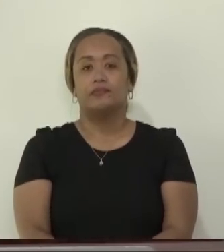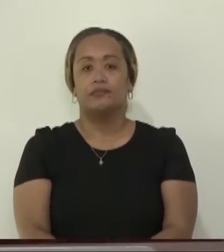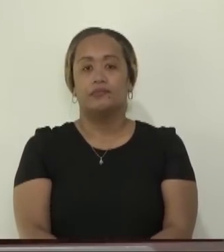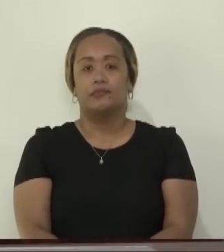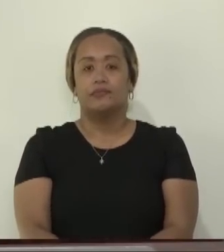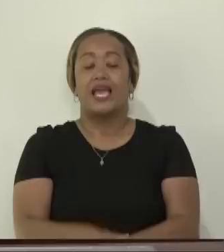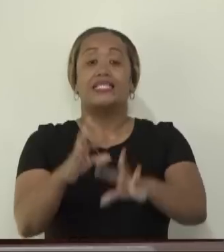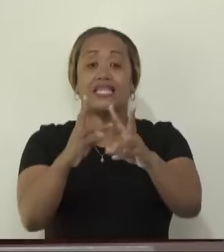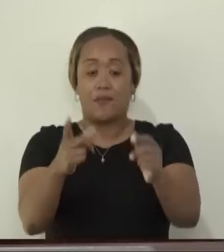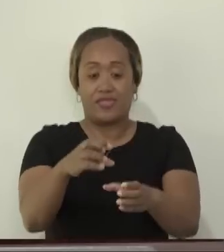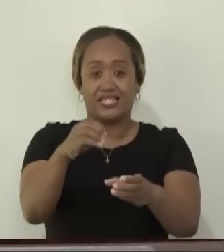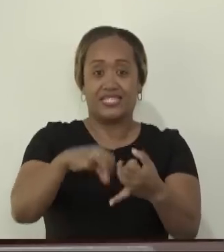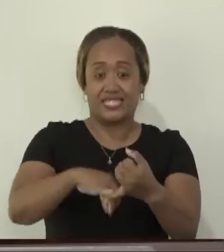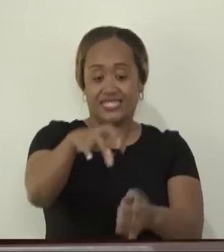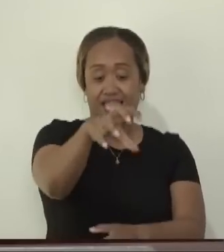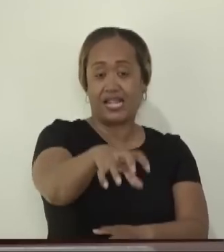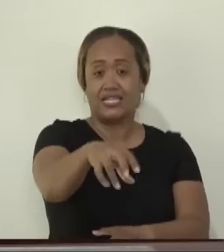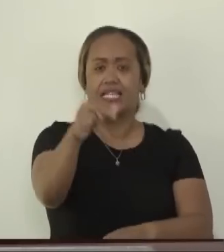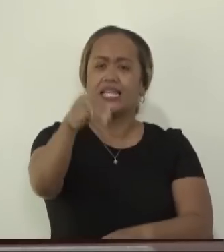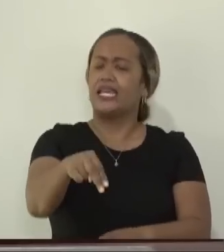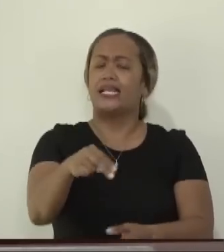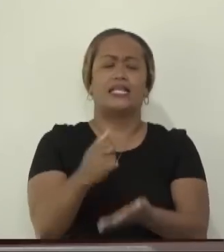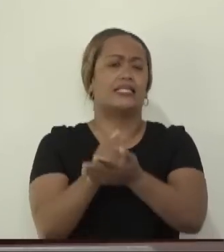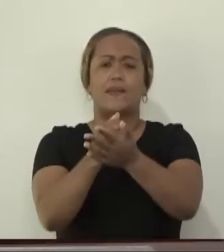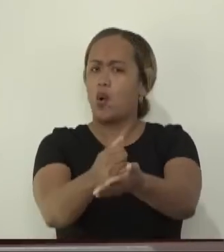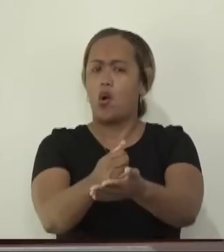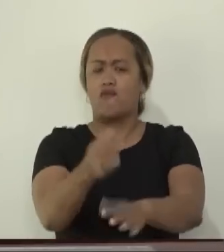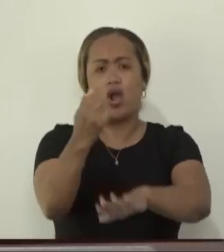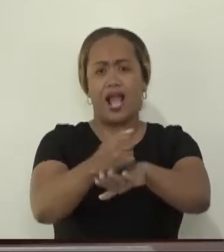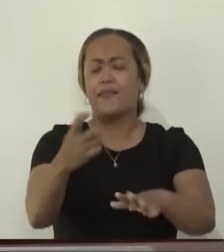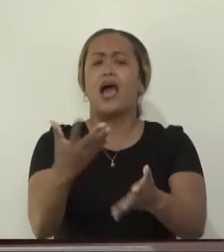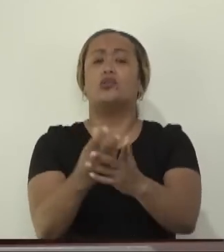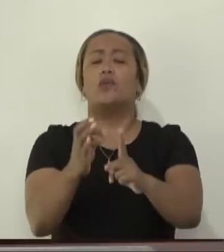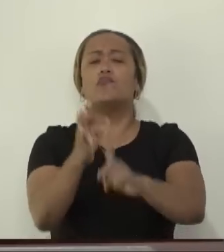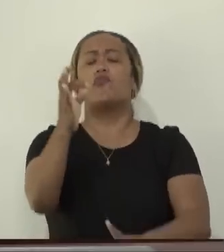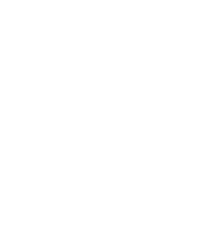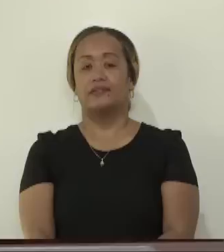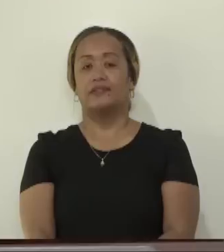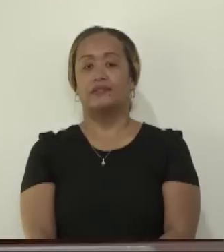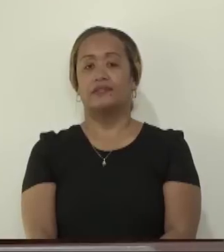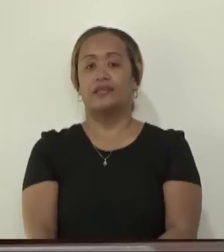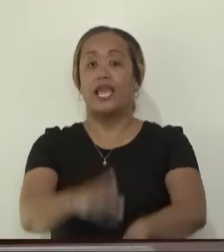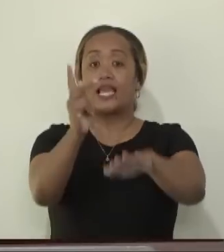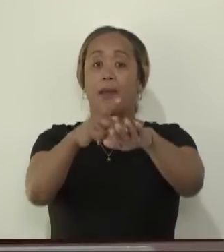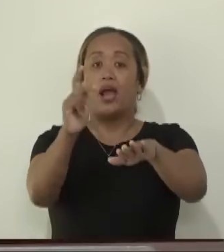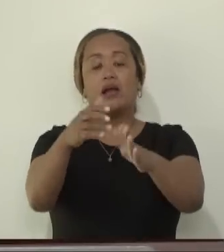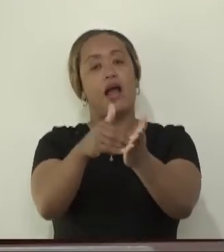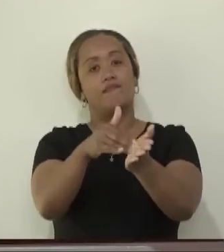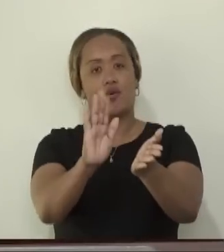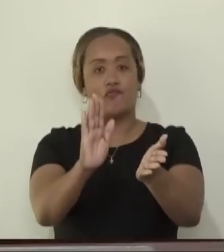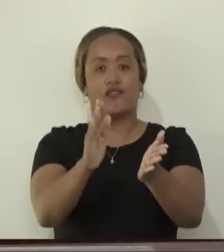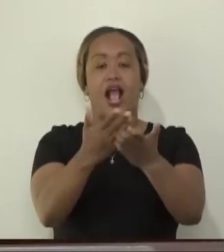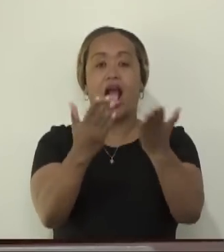Some of these sectors need urgent government support to improve their performance. Cabinet has approved